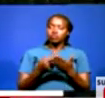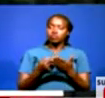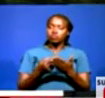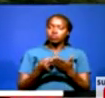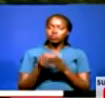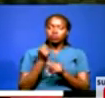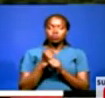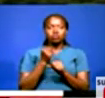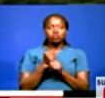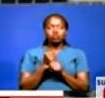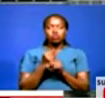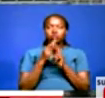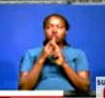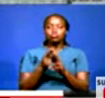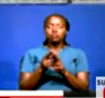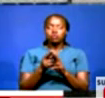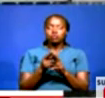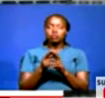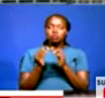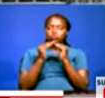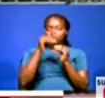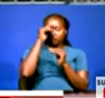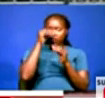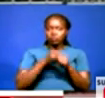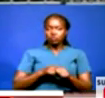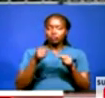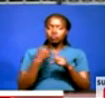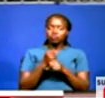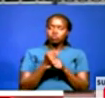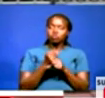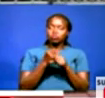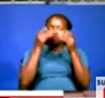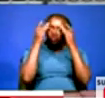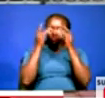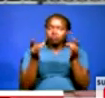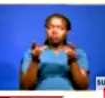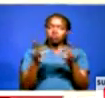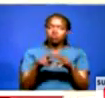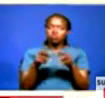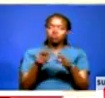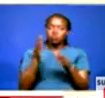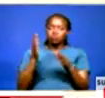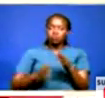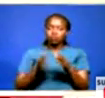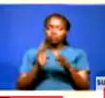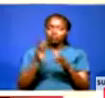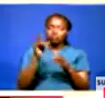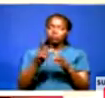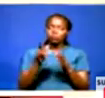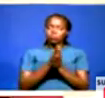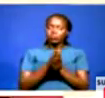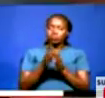functions and reporting, limiting the government's ability to make sound decisions on the wage bill management, budgeting